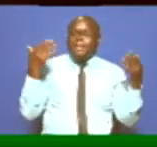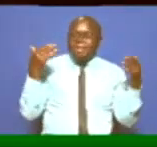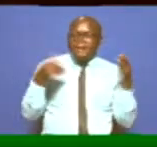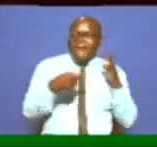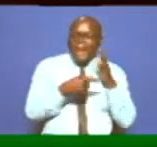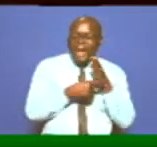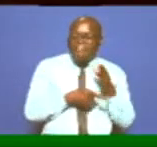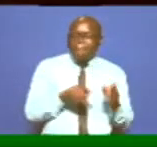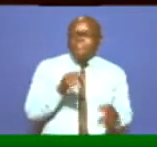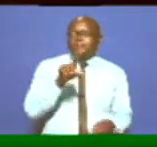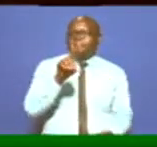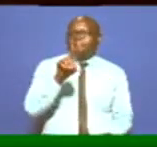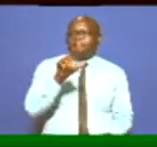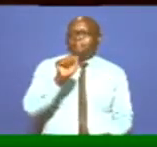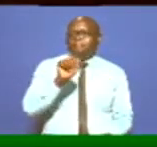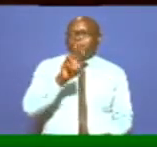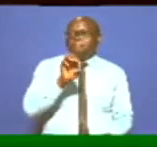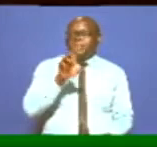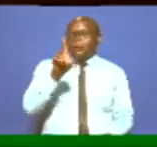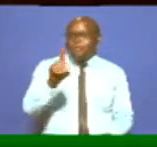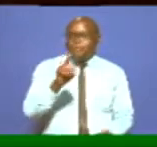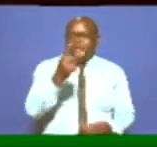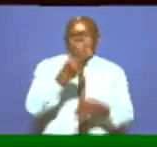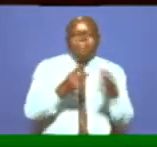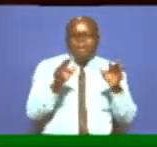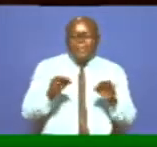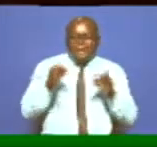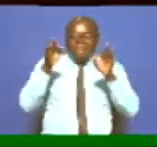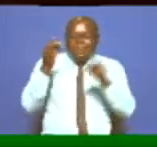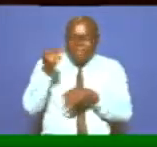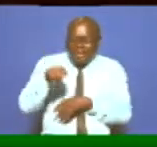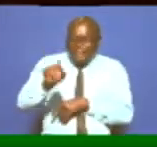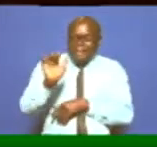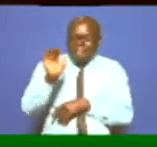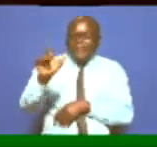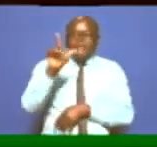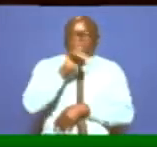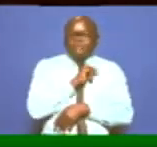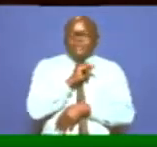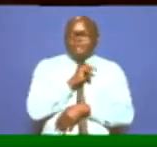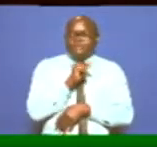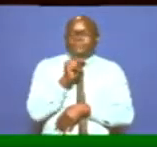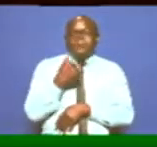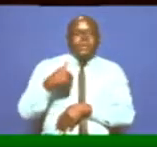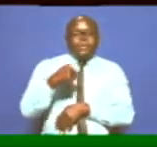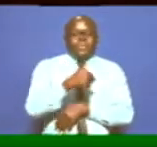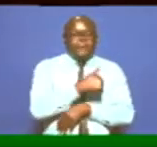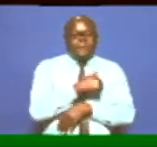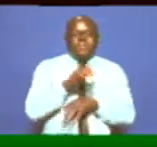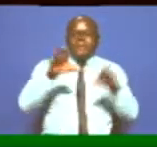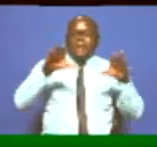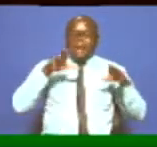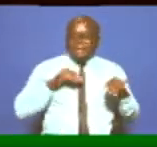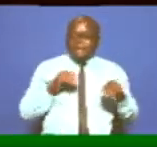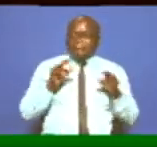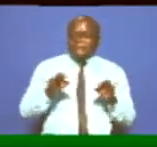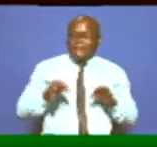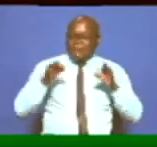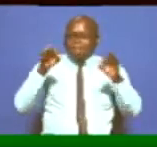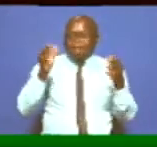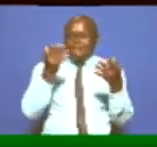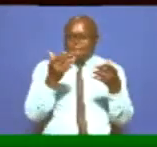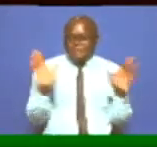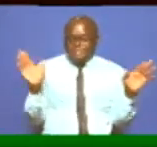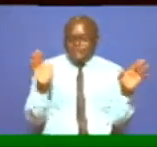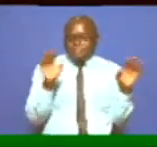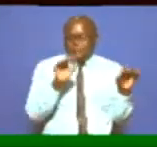Dawood, are both deferred on their own request, which I accept. So they are deferred. So we will go